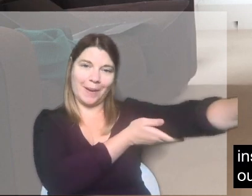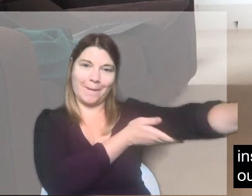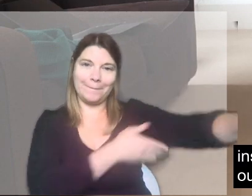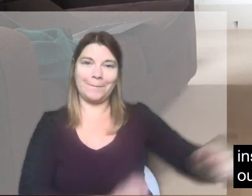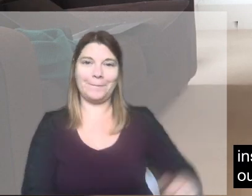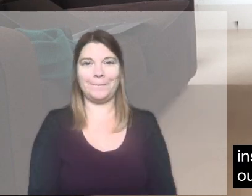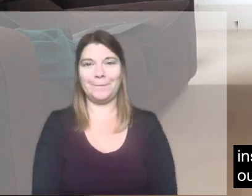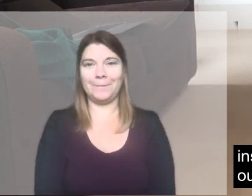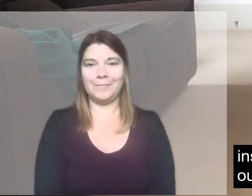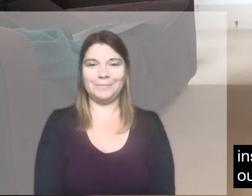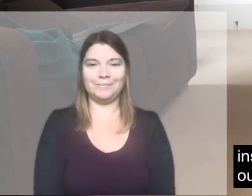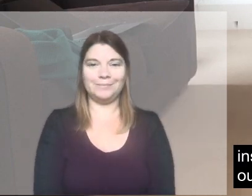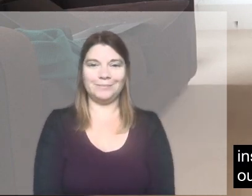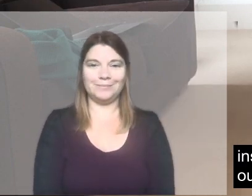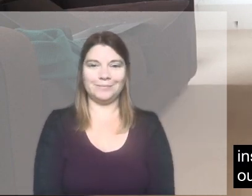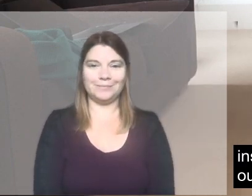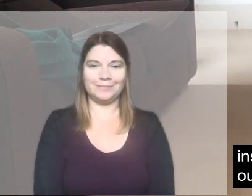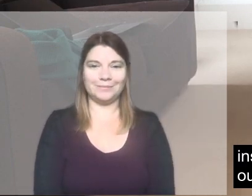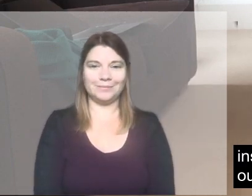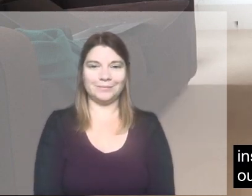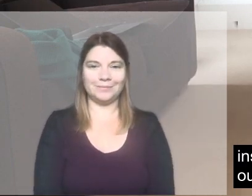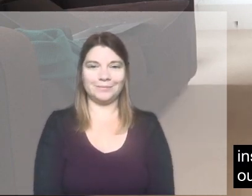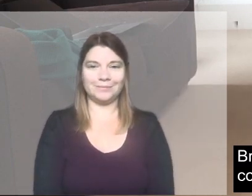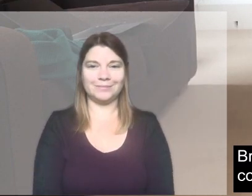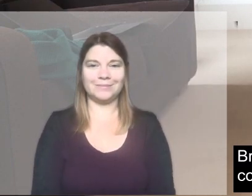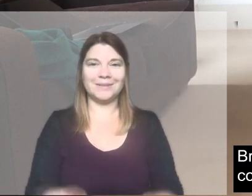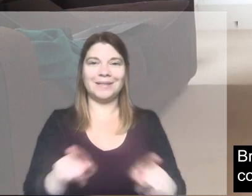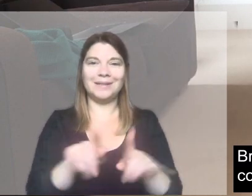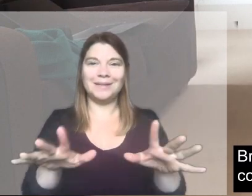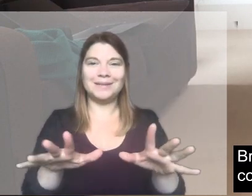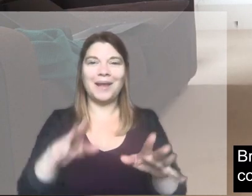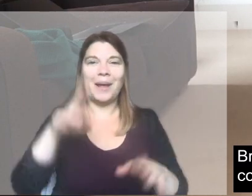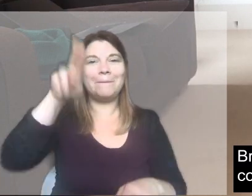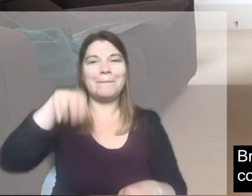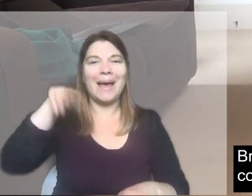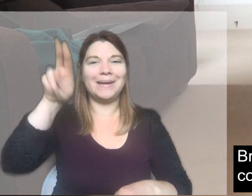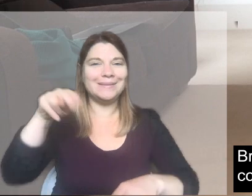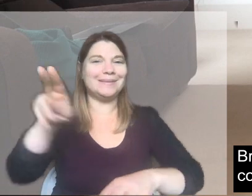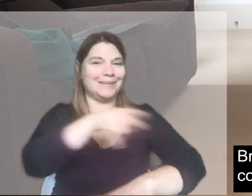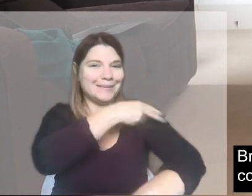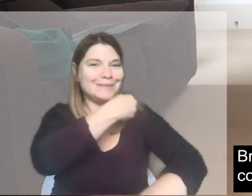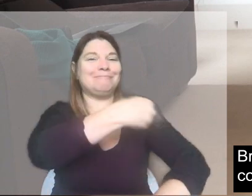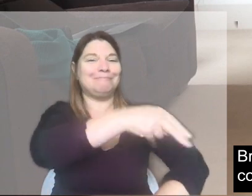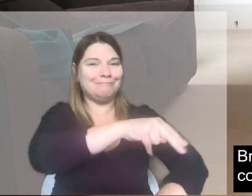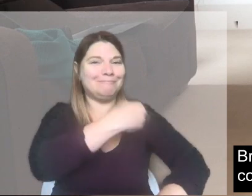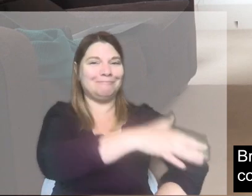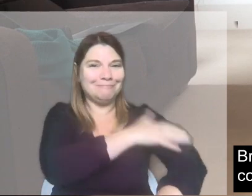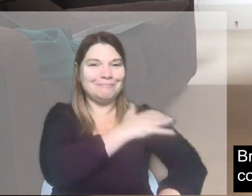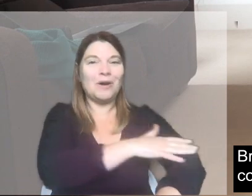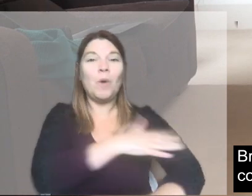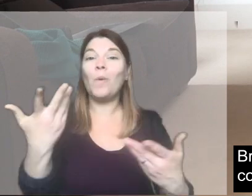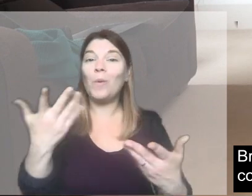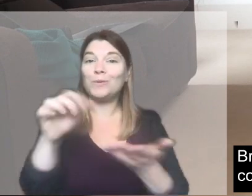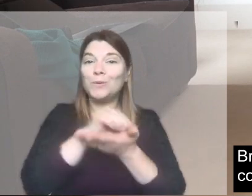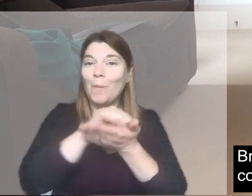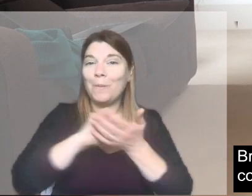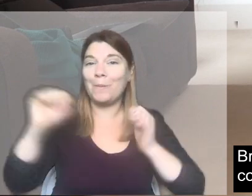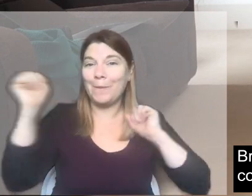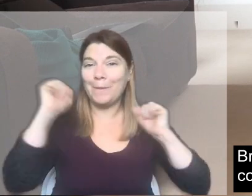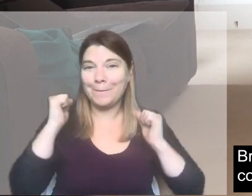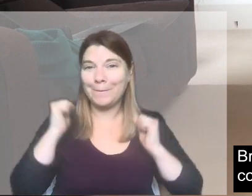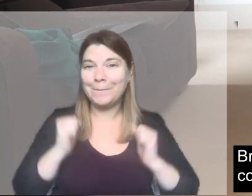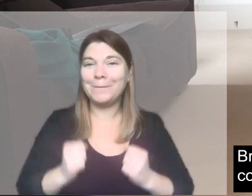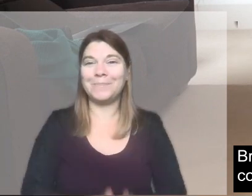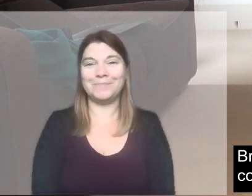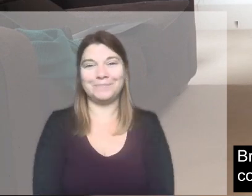get the inside of the arm as well, not just the outside. Brushing the whole arm, like you're covering yourself in paint or